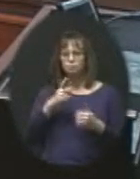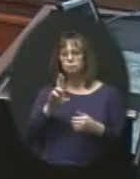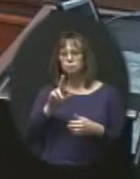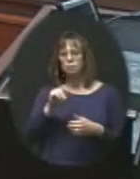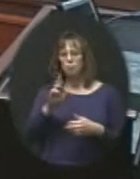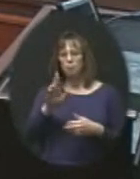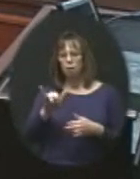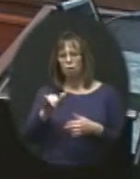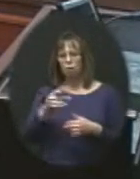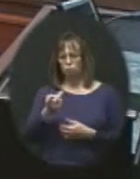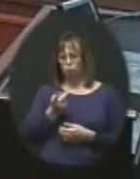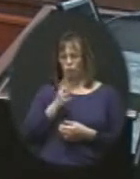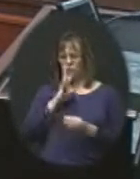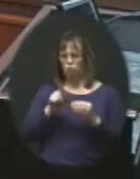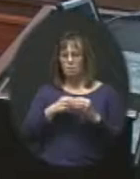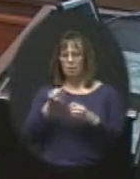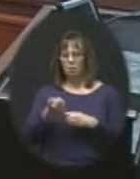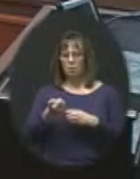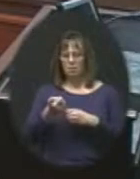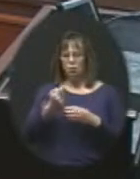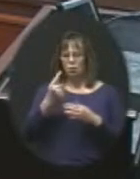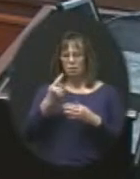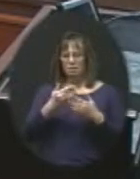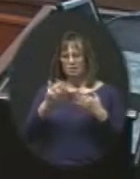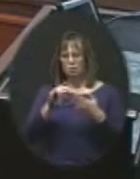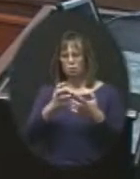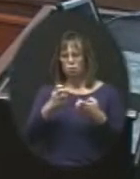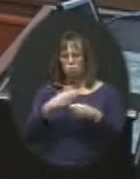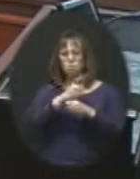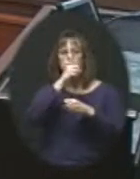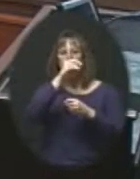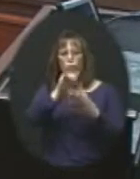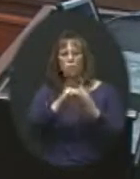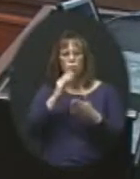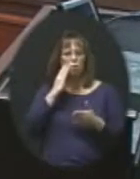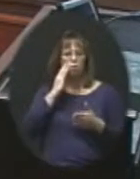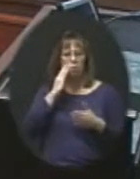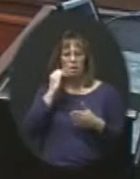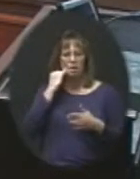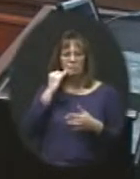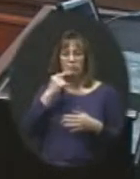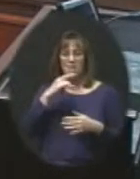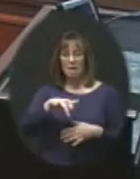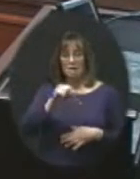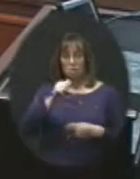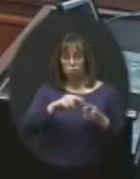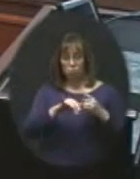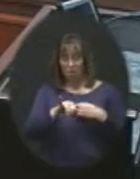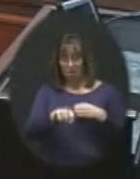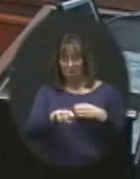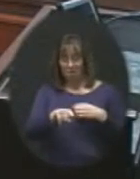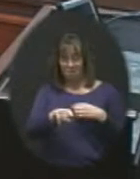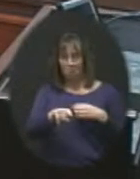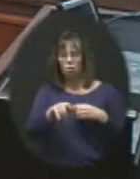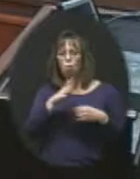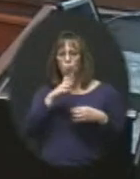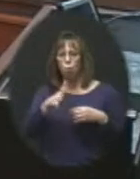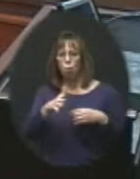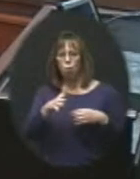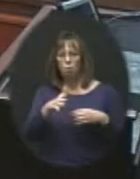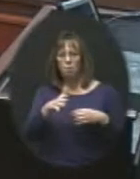Berry, you and I talked about this a little bit. One of the things that I want to make sure that we're aware of is if we say yes to this, that's going to be putting